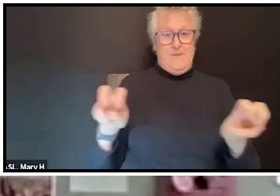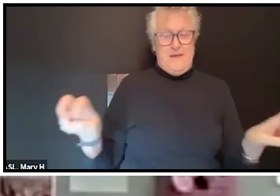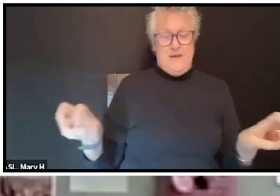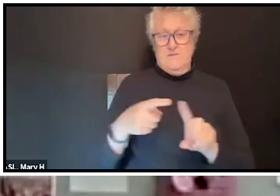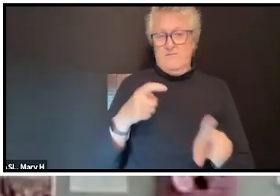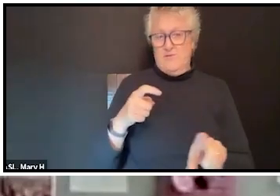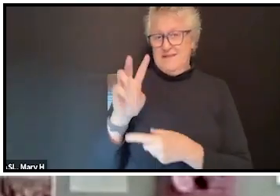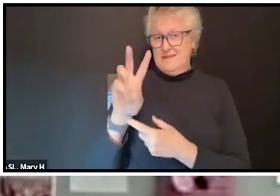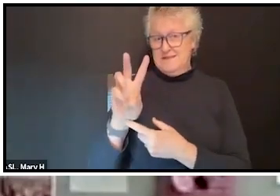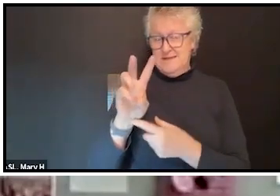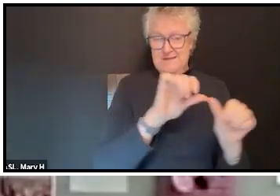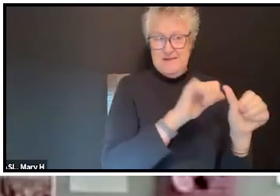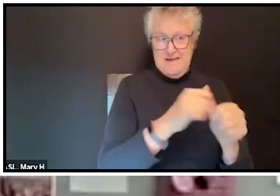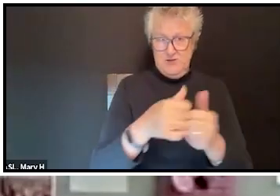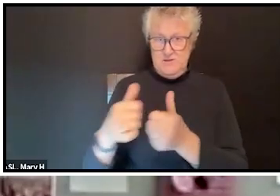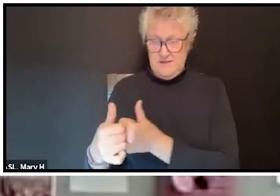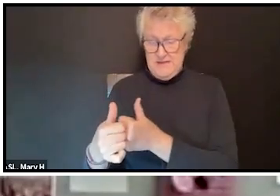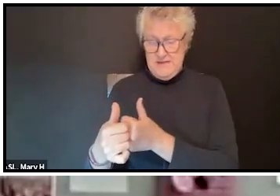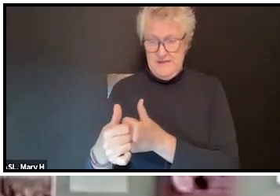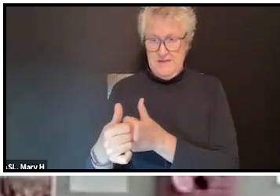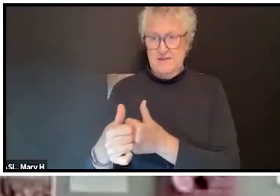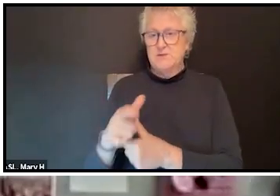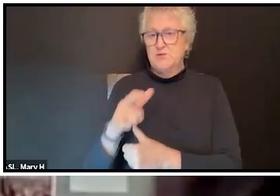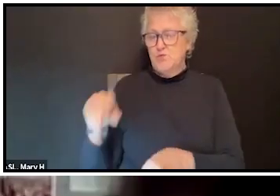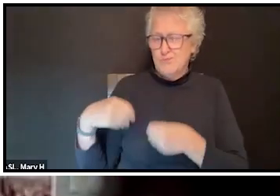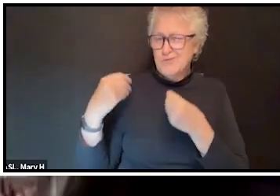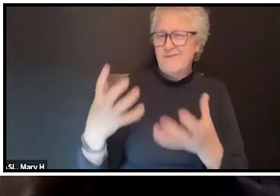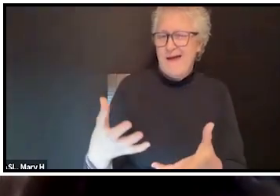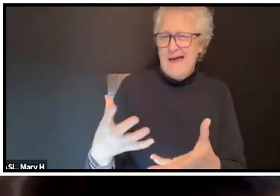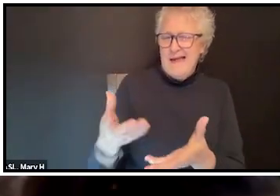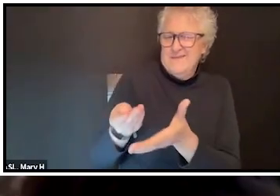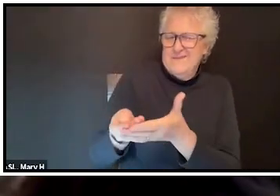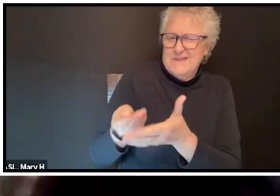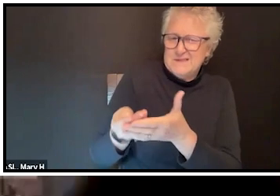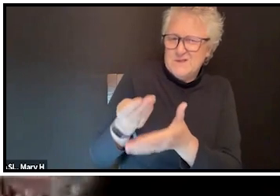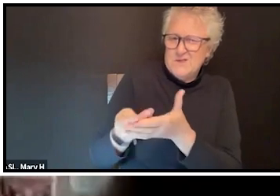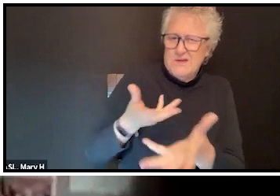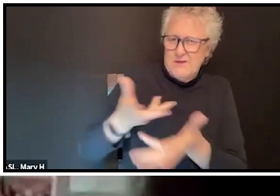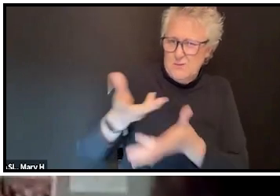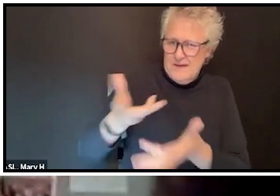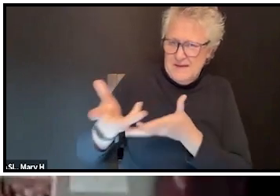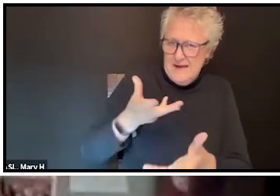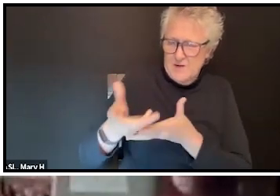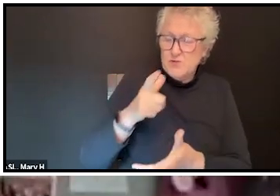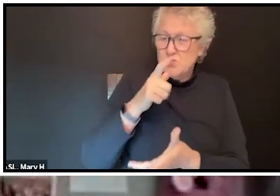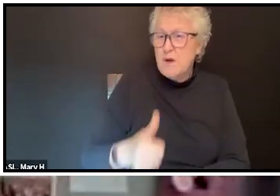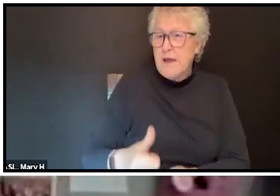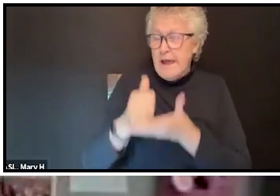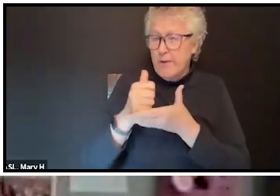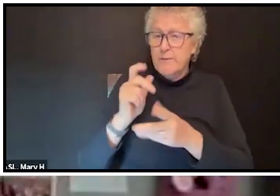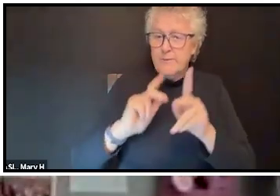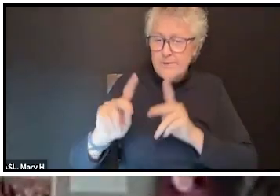provide that are fiscal intermediaries, helping folks that choose to